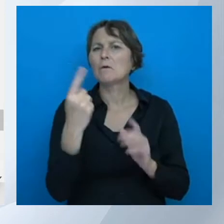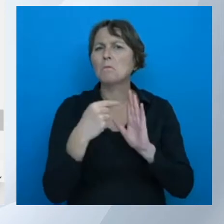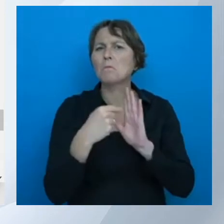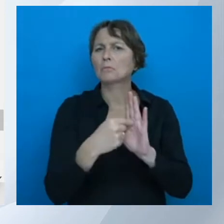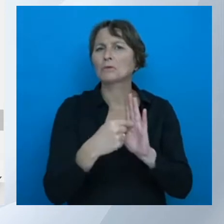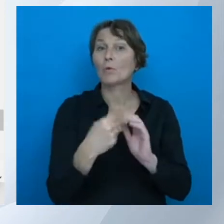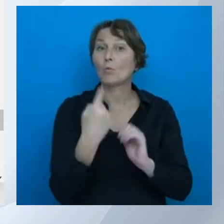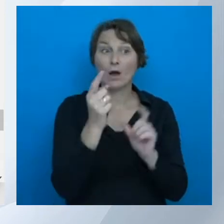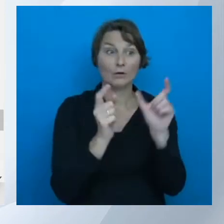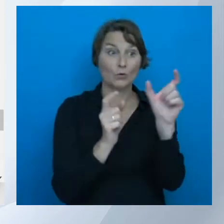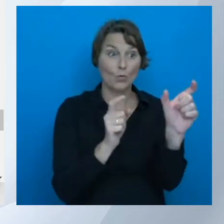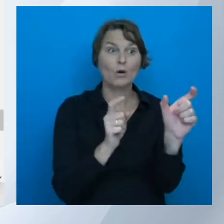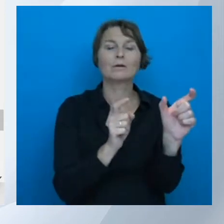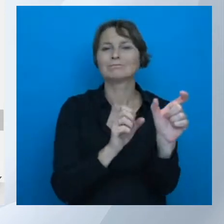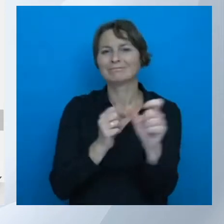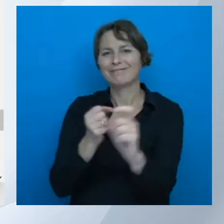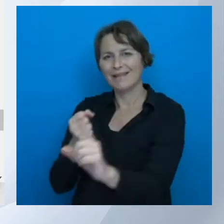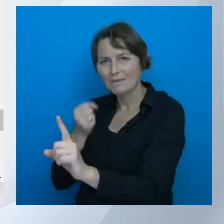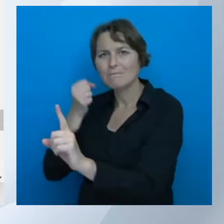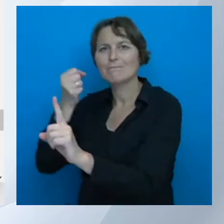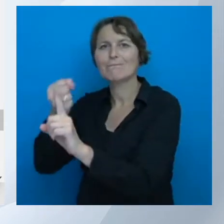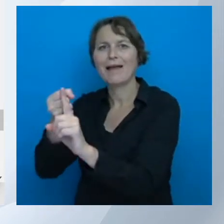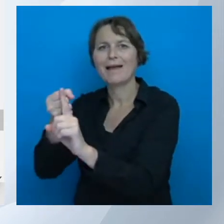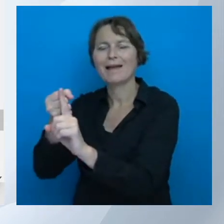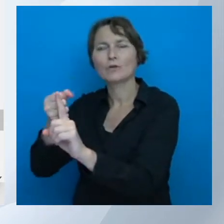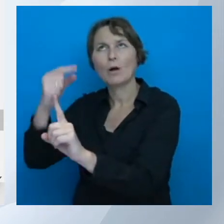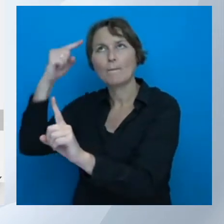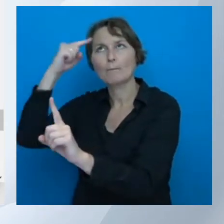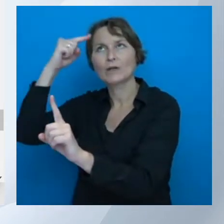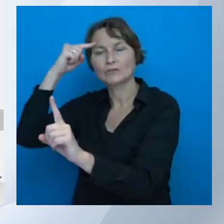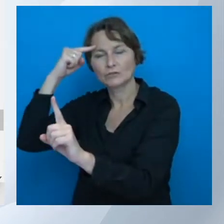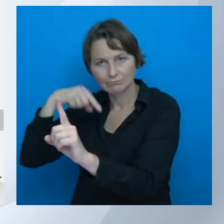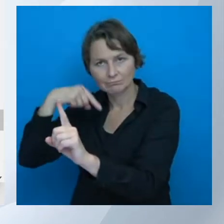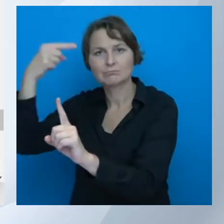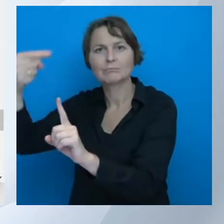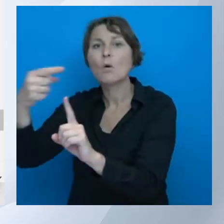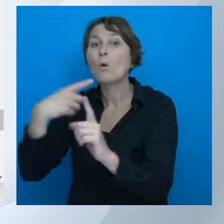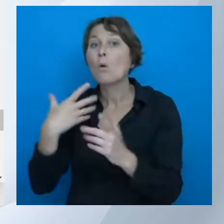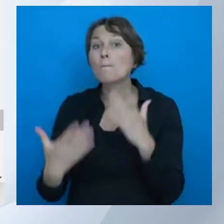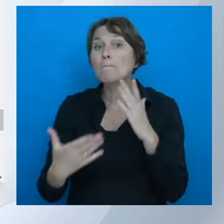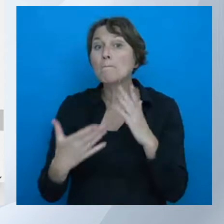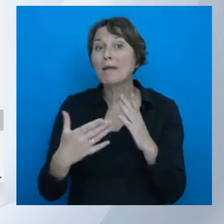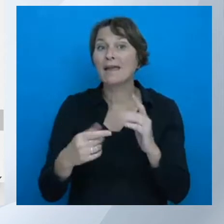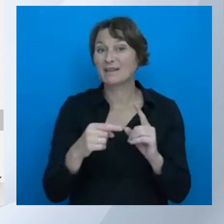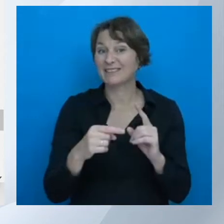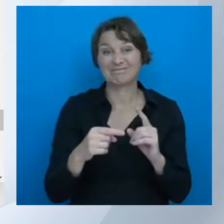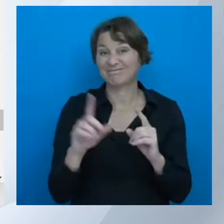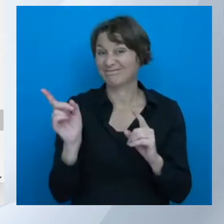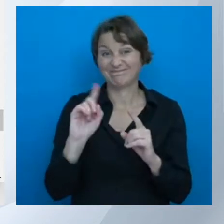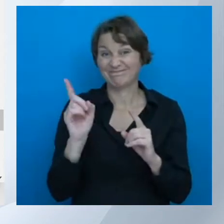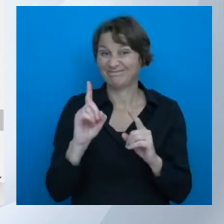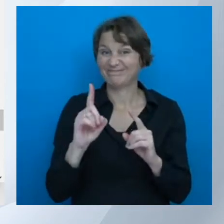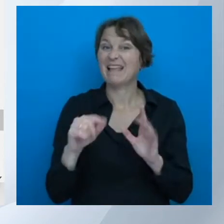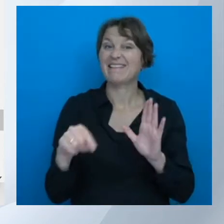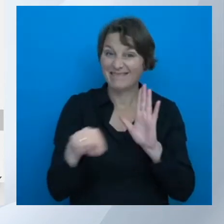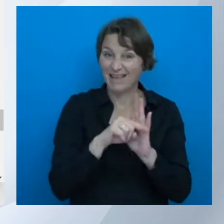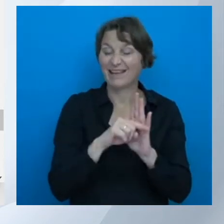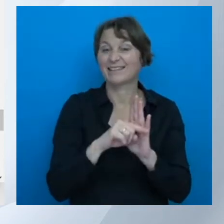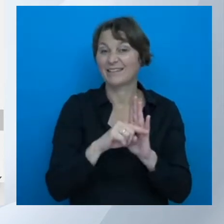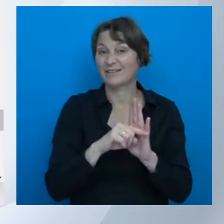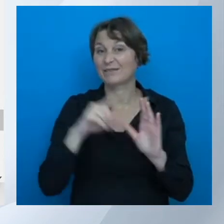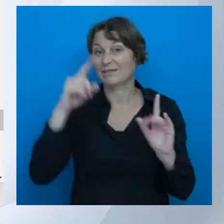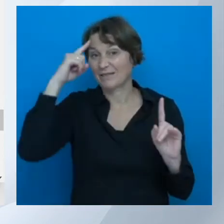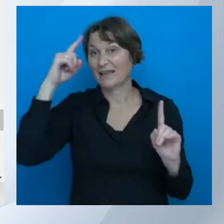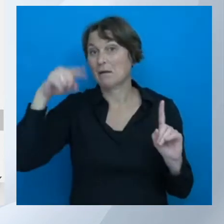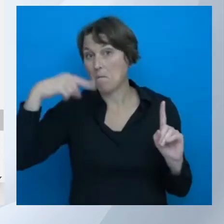a positive feature, so has an effect on the prediction, or a negative feature if it does not. It actually somewhat has effect